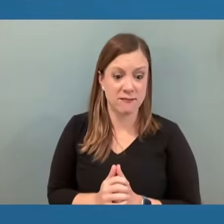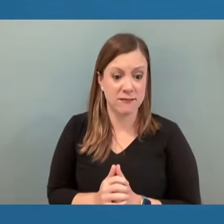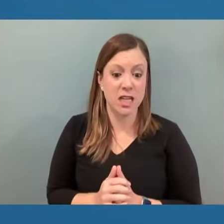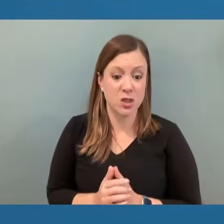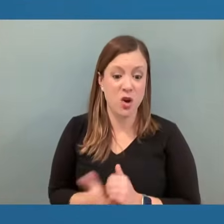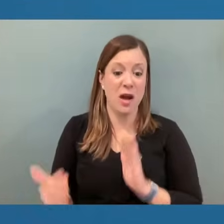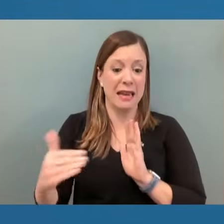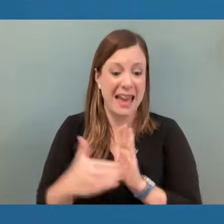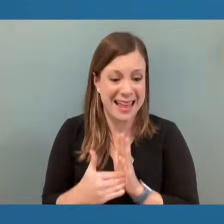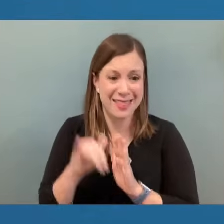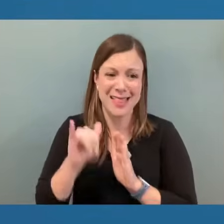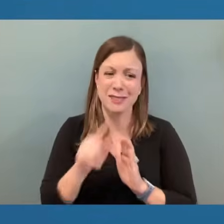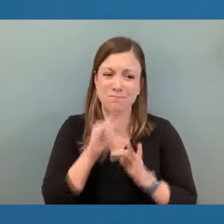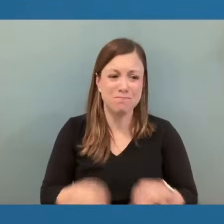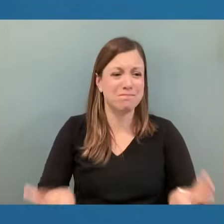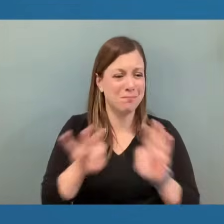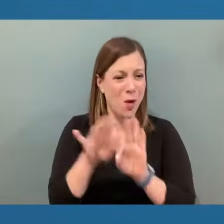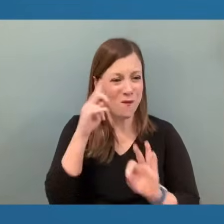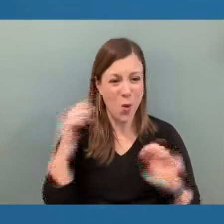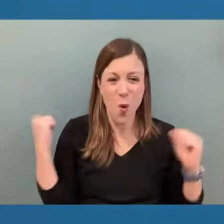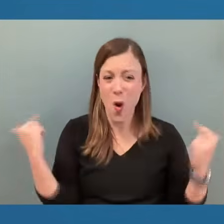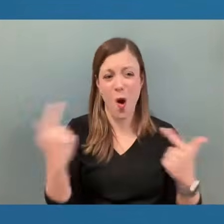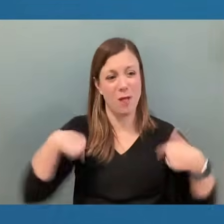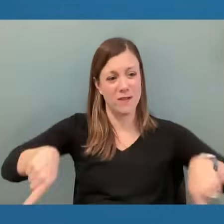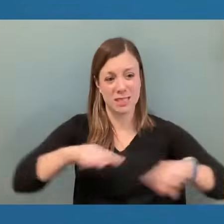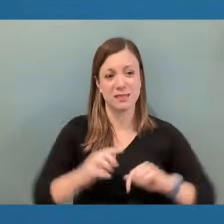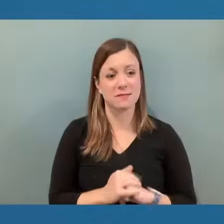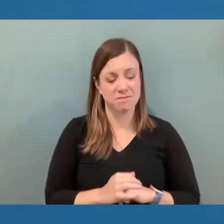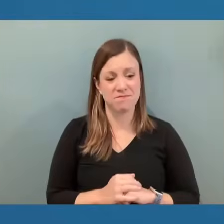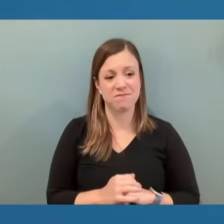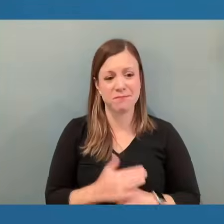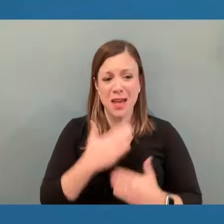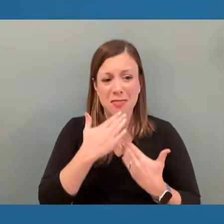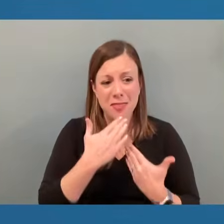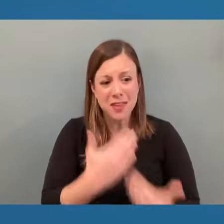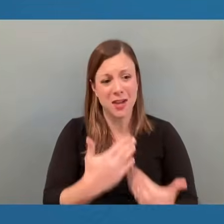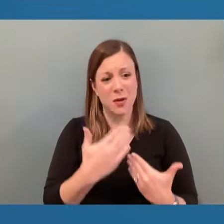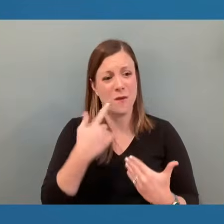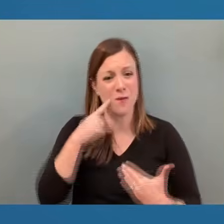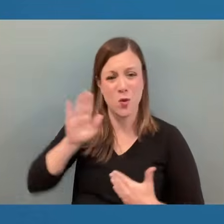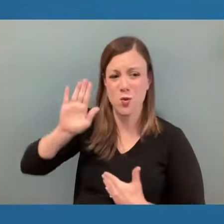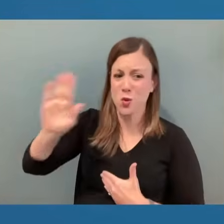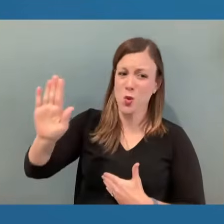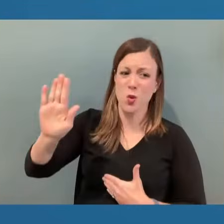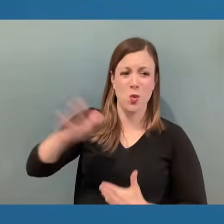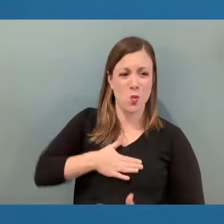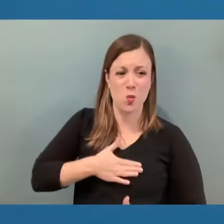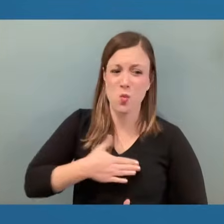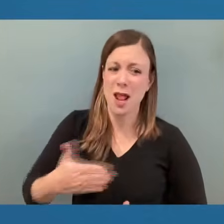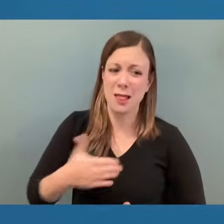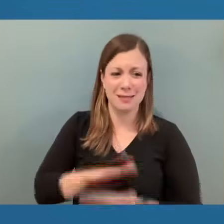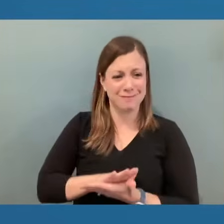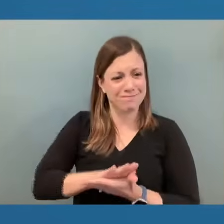you so much for that generosity. We deeply appreciate it. Thank you.